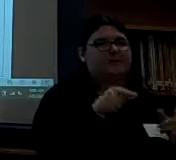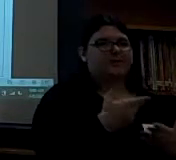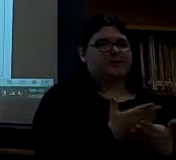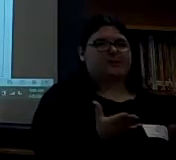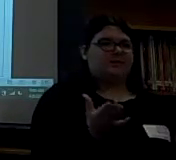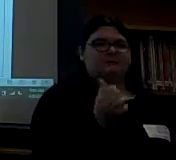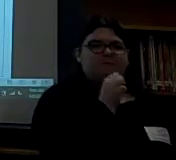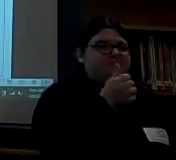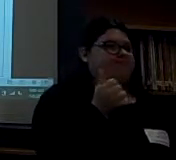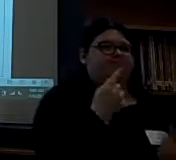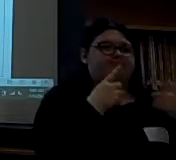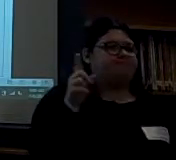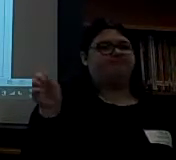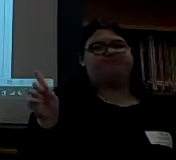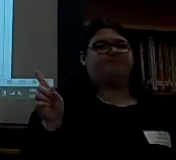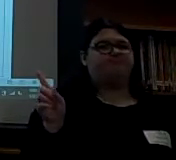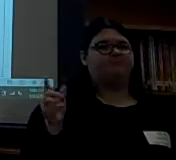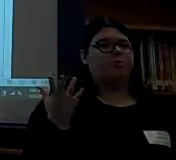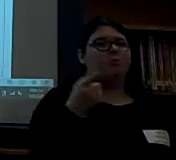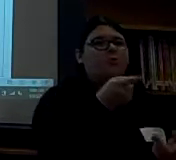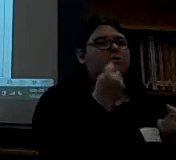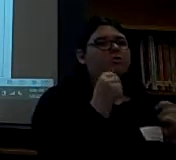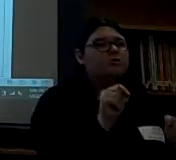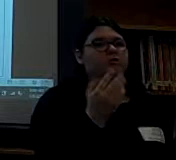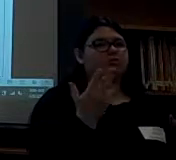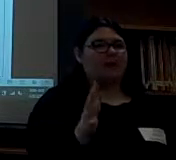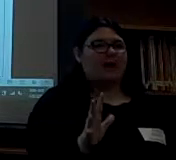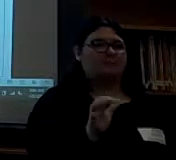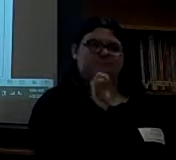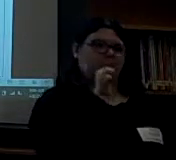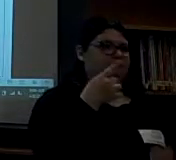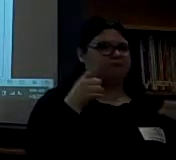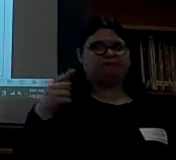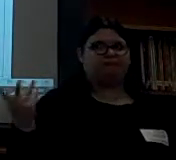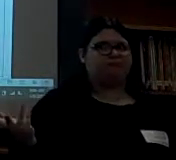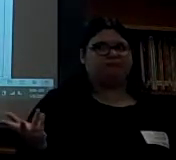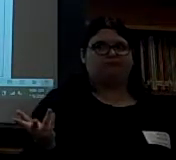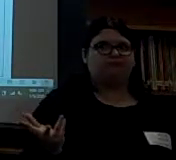don't work, at least not in the long run. What have you tried that does not work?